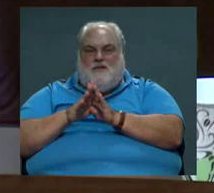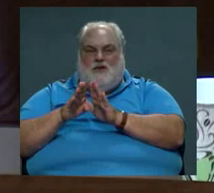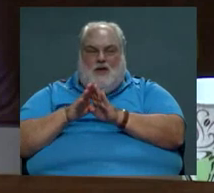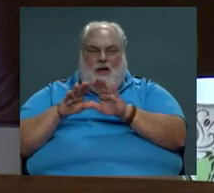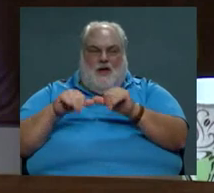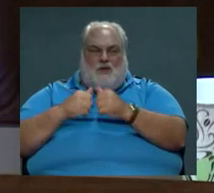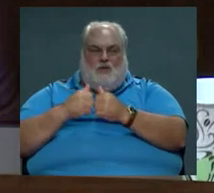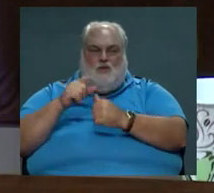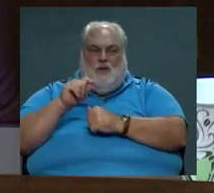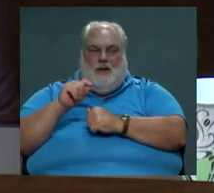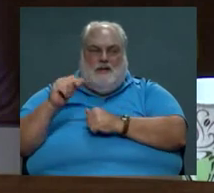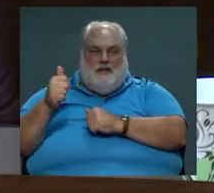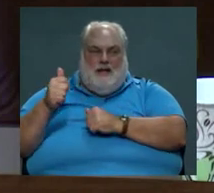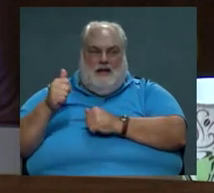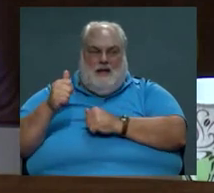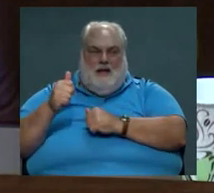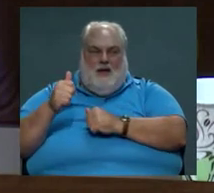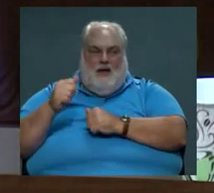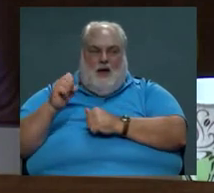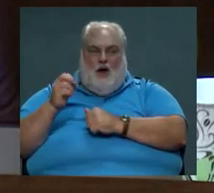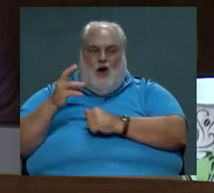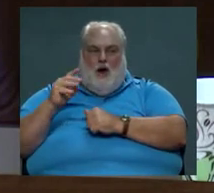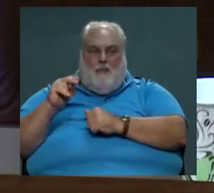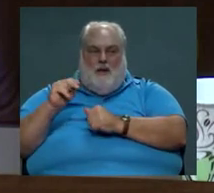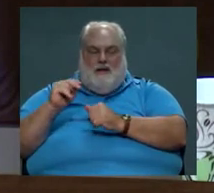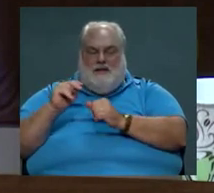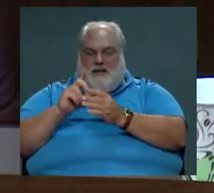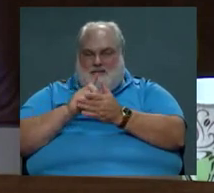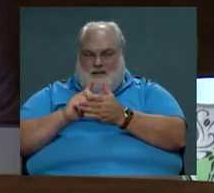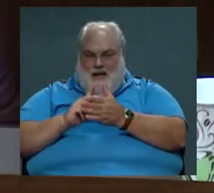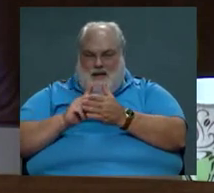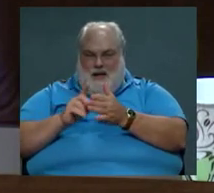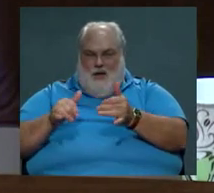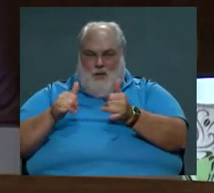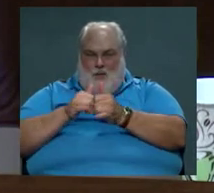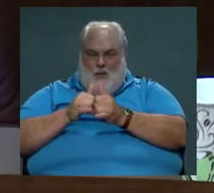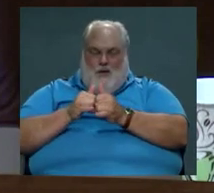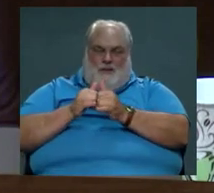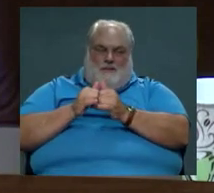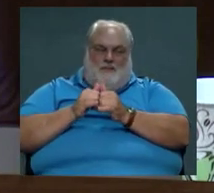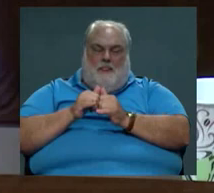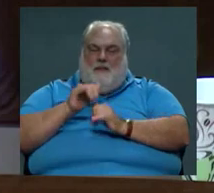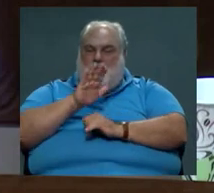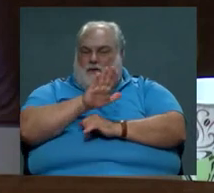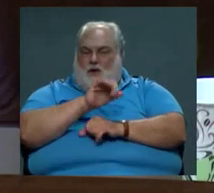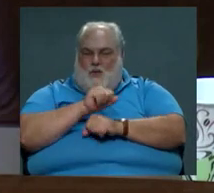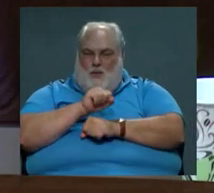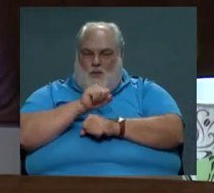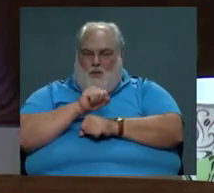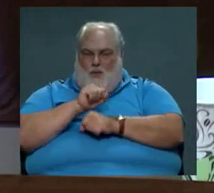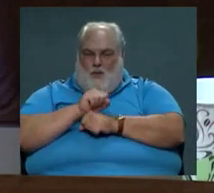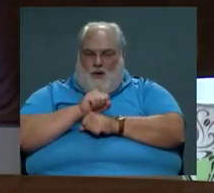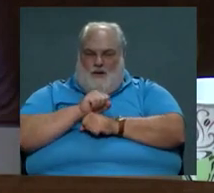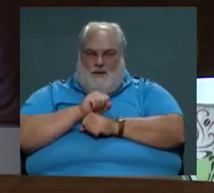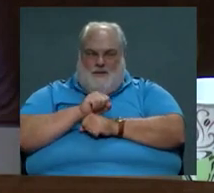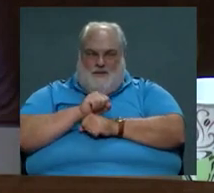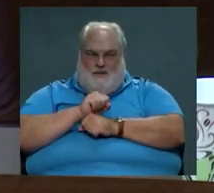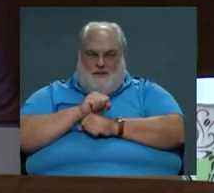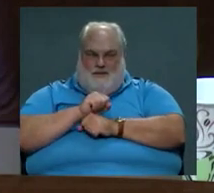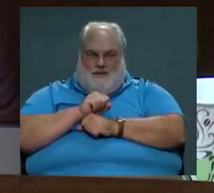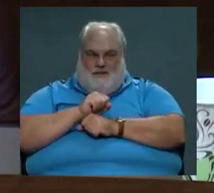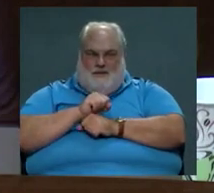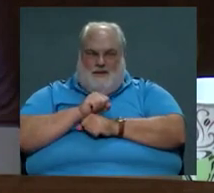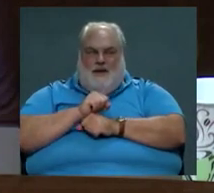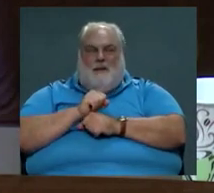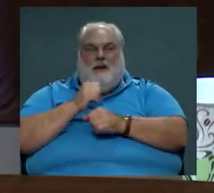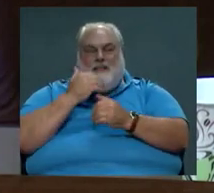2010 Urban Design Awards. I want to acknowledge and thank Julie for her work. And I know she doesn't like me doing this because she likes working behind the scene and doesn't want any recognition